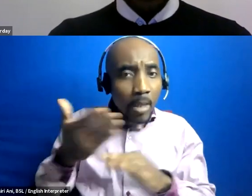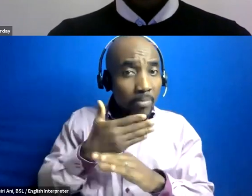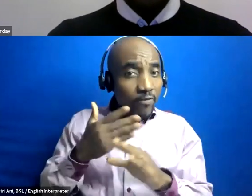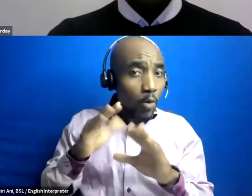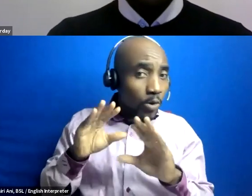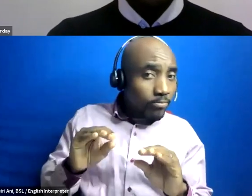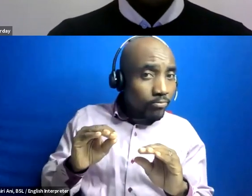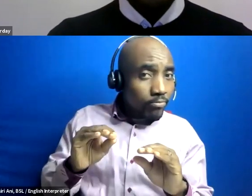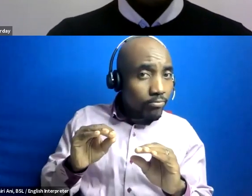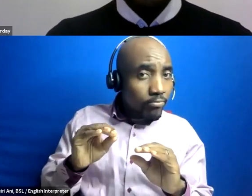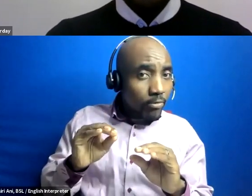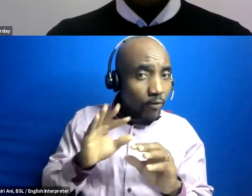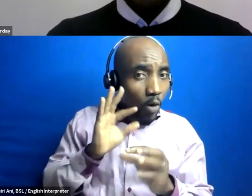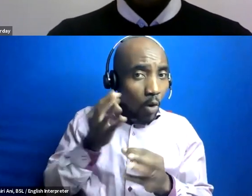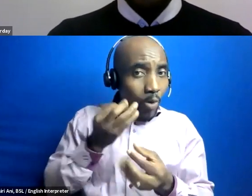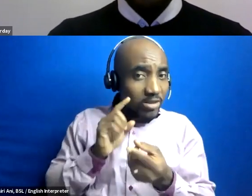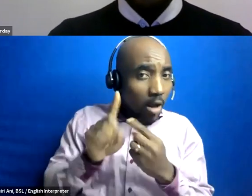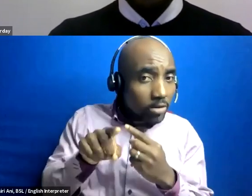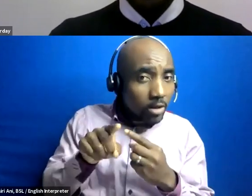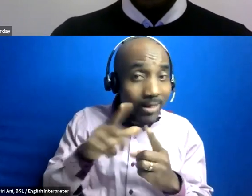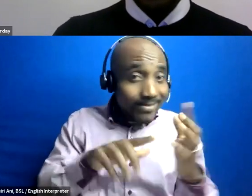either David or Kojo.